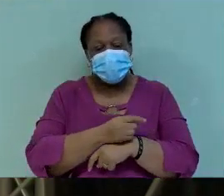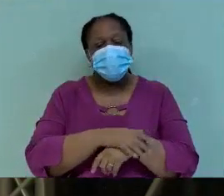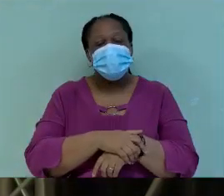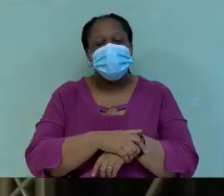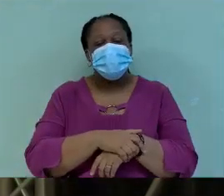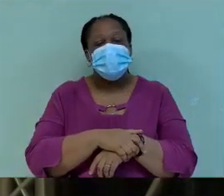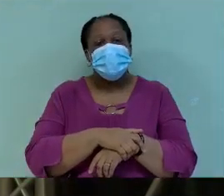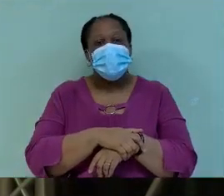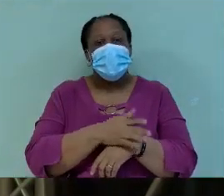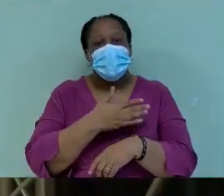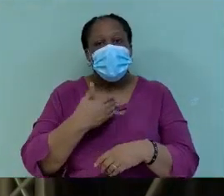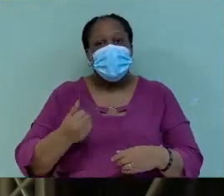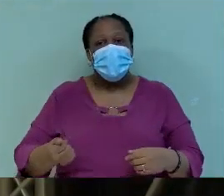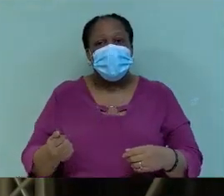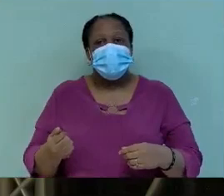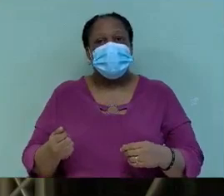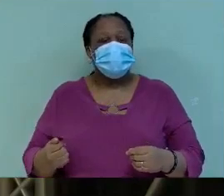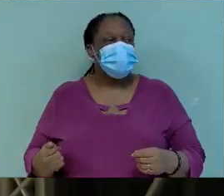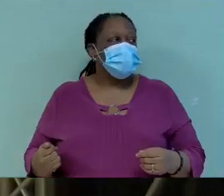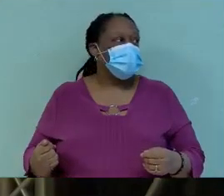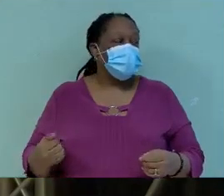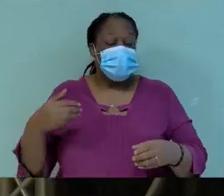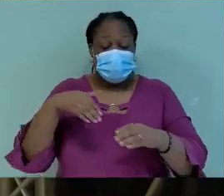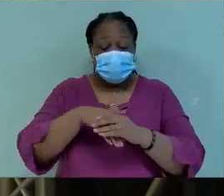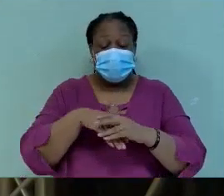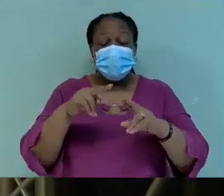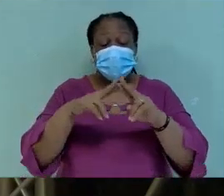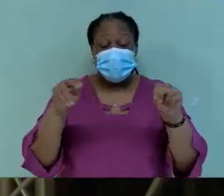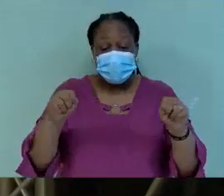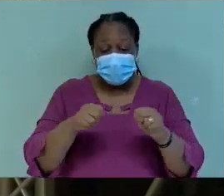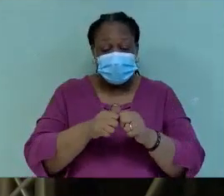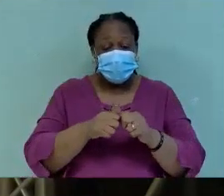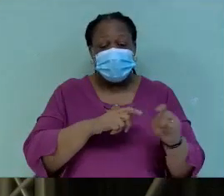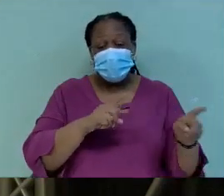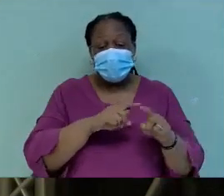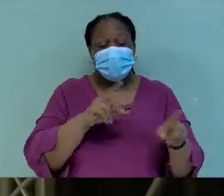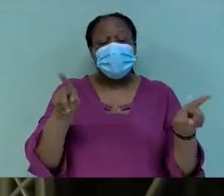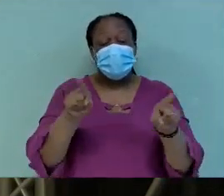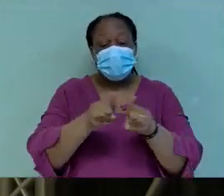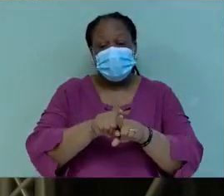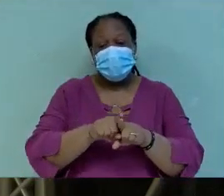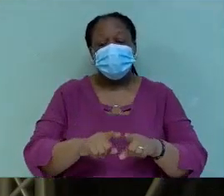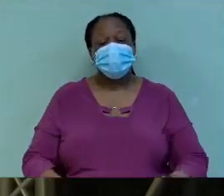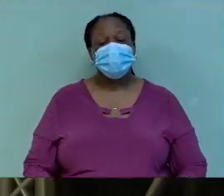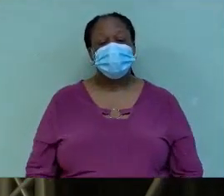And I am also informed that the task force in Nevis continues to do their part as well.